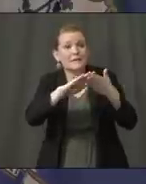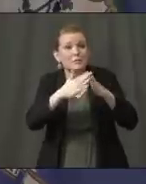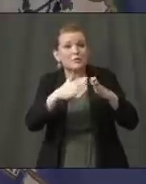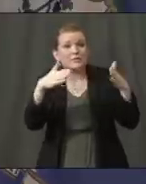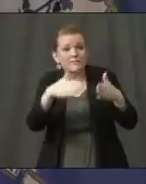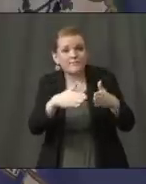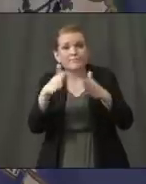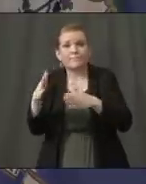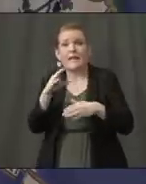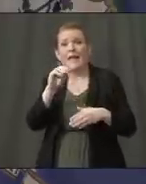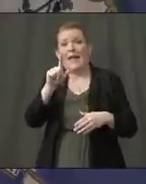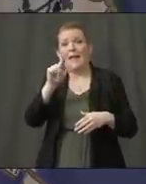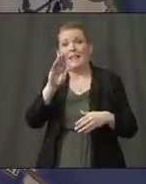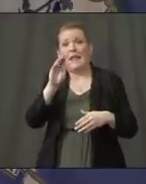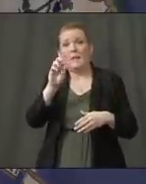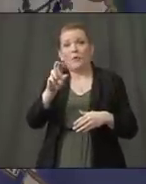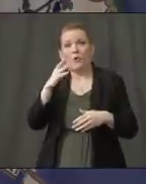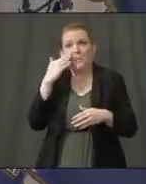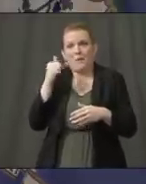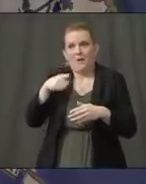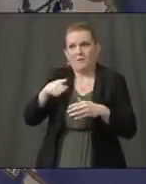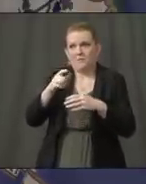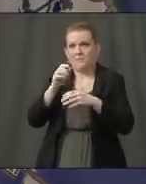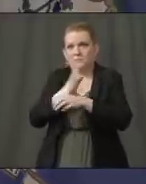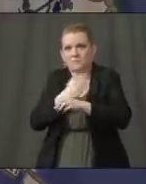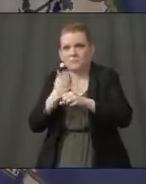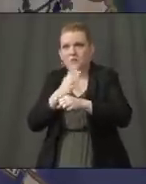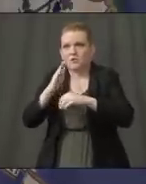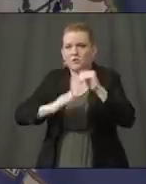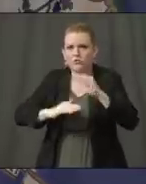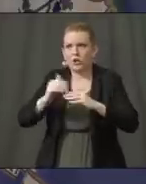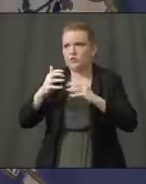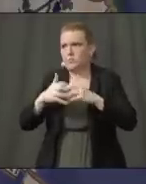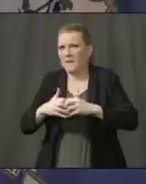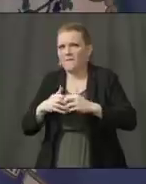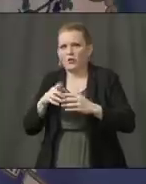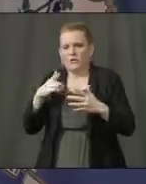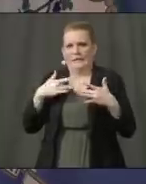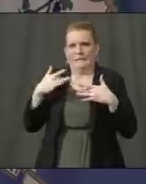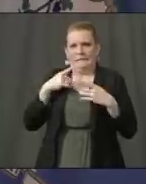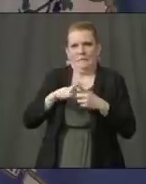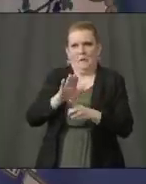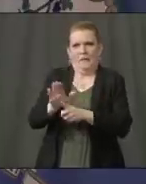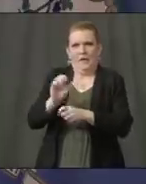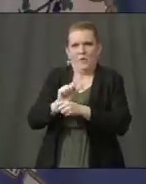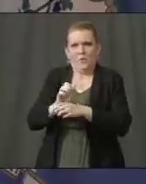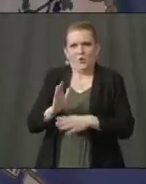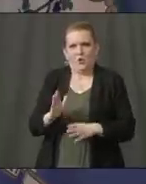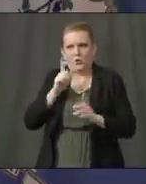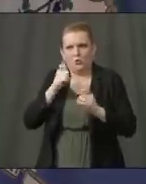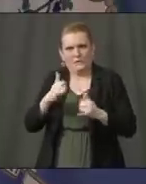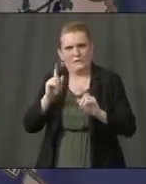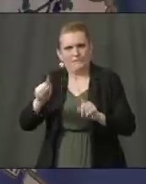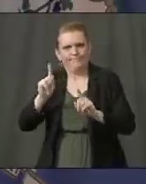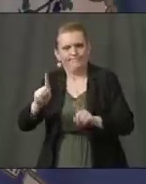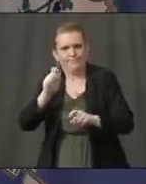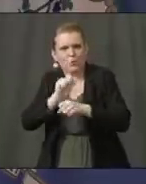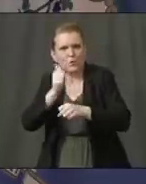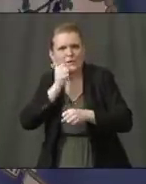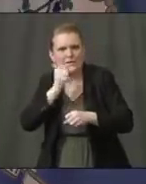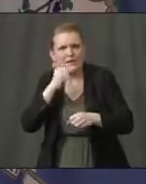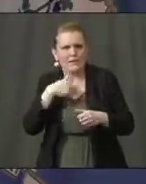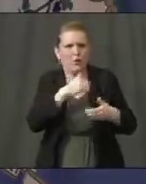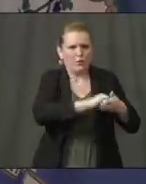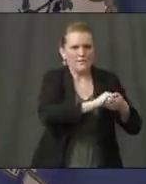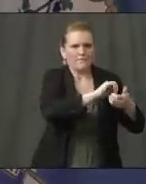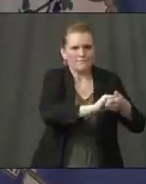protection they need when they go to work every day. And of course, as I said before, we do everything in collaboration, with our legislative team.